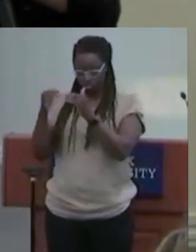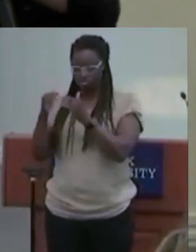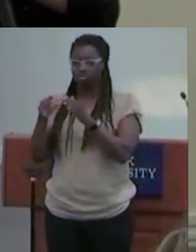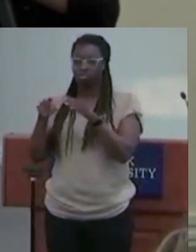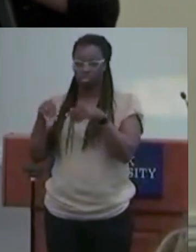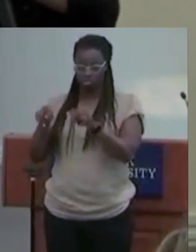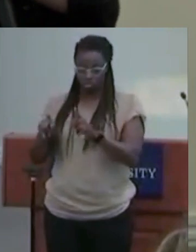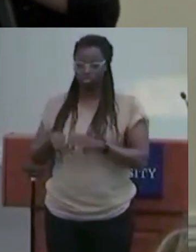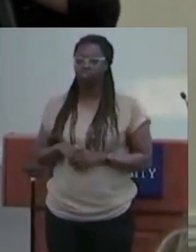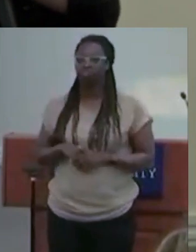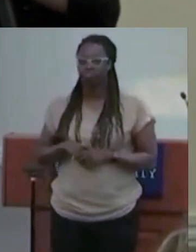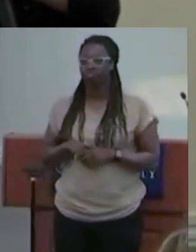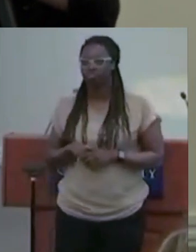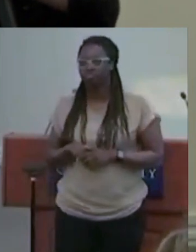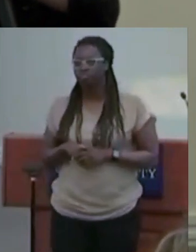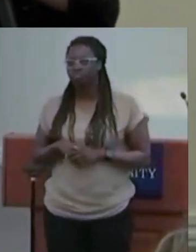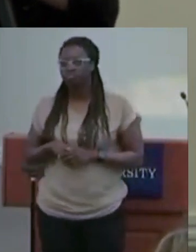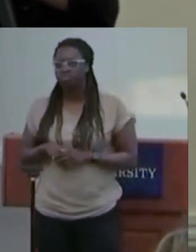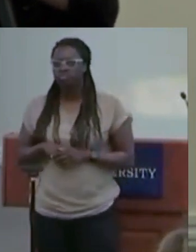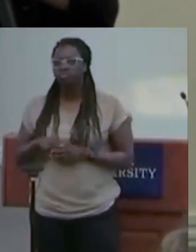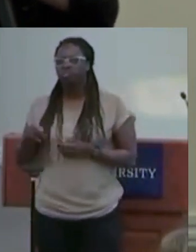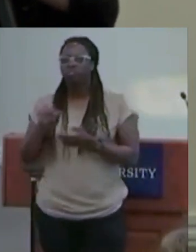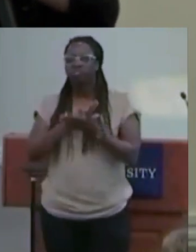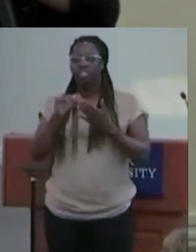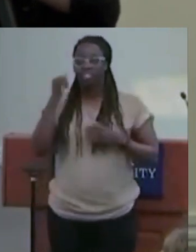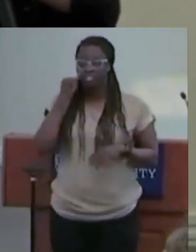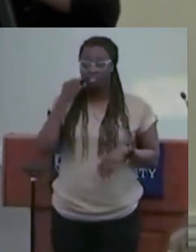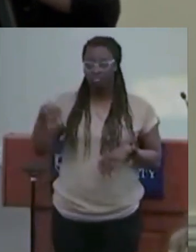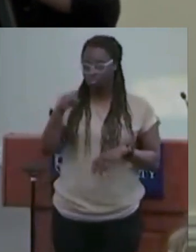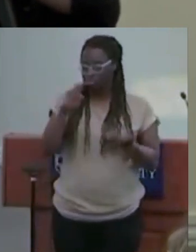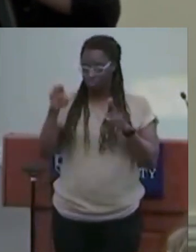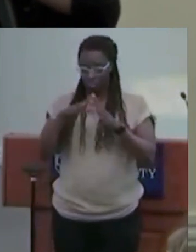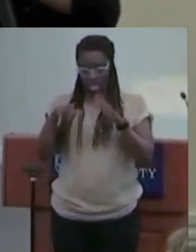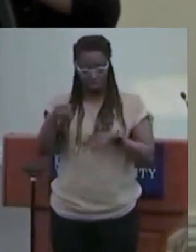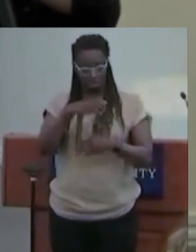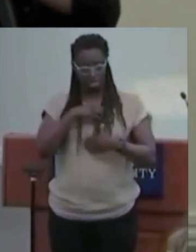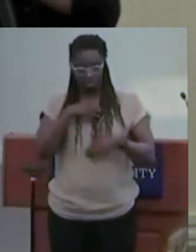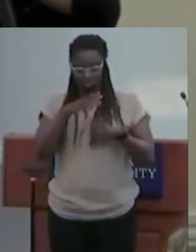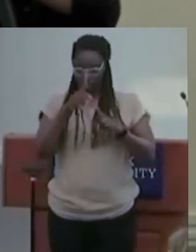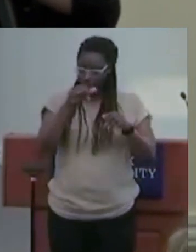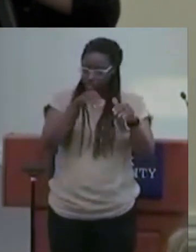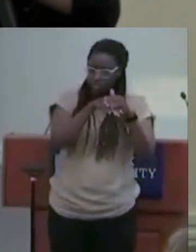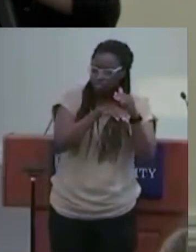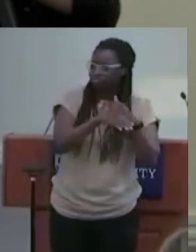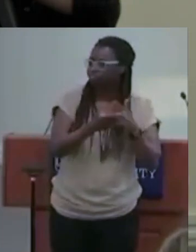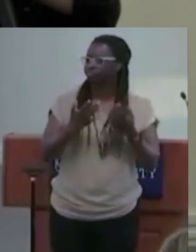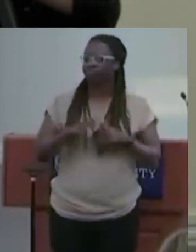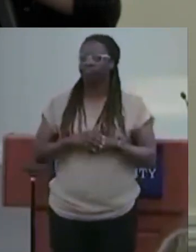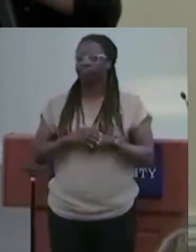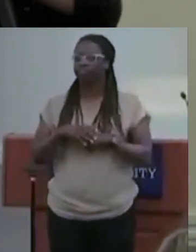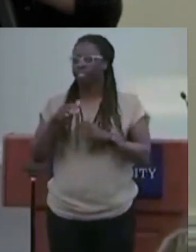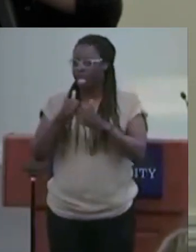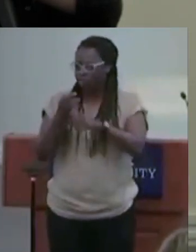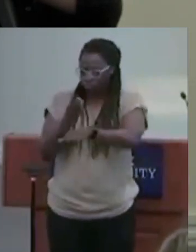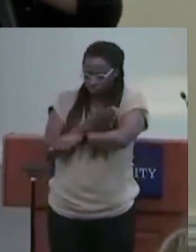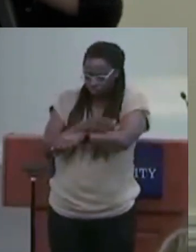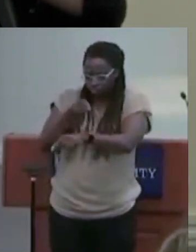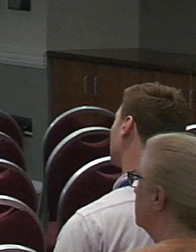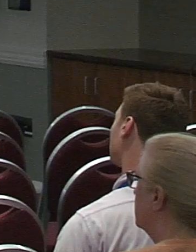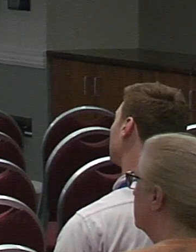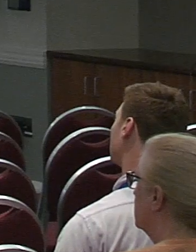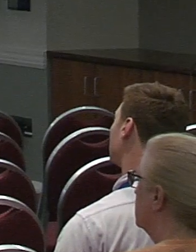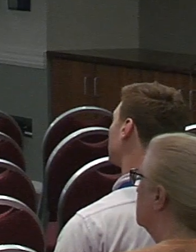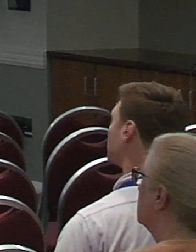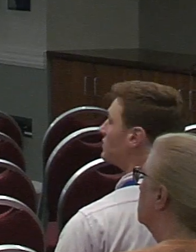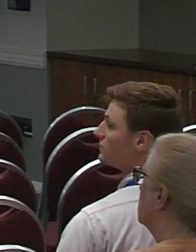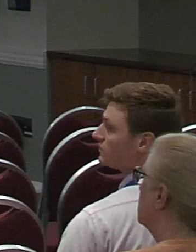have housing complaints regarding disability, access, modifications, reasonable accommodations. And so we